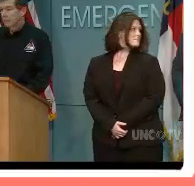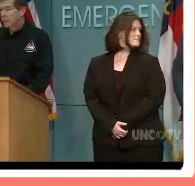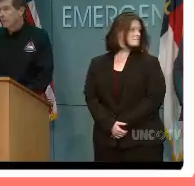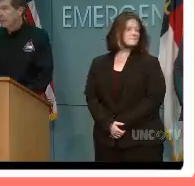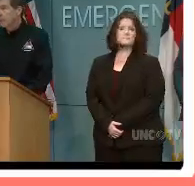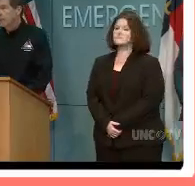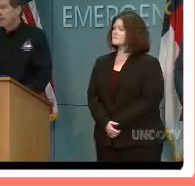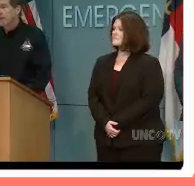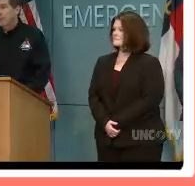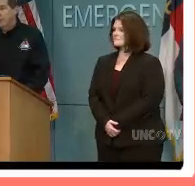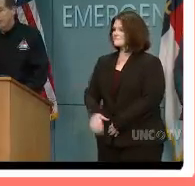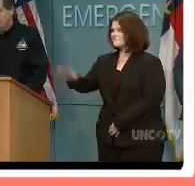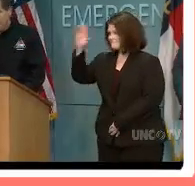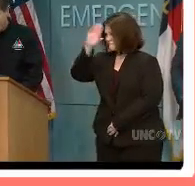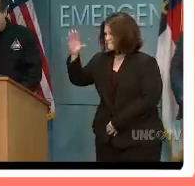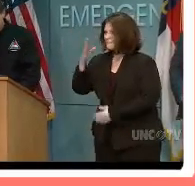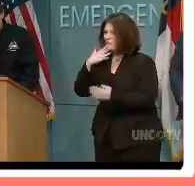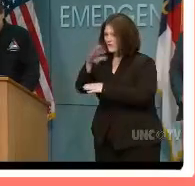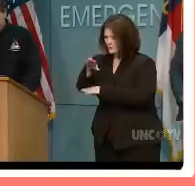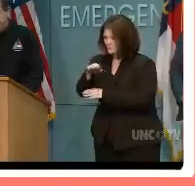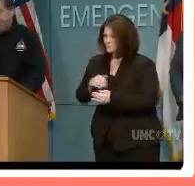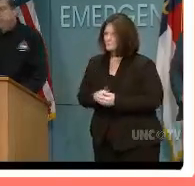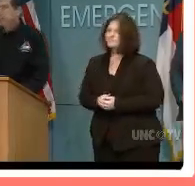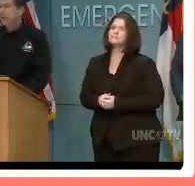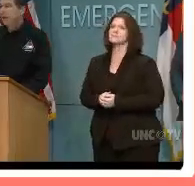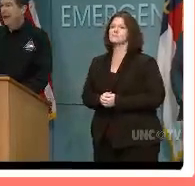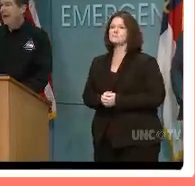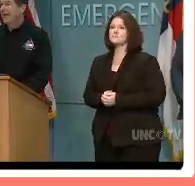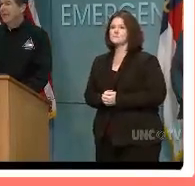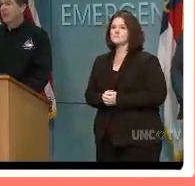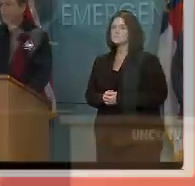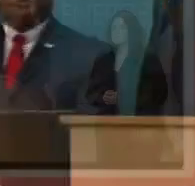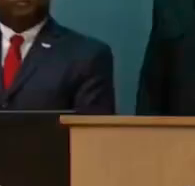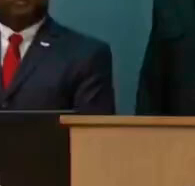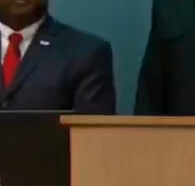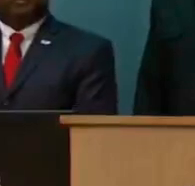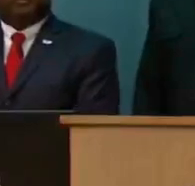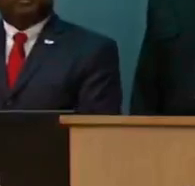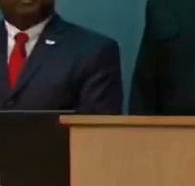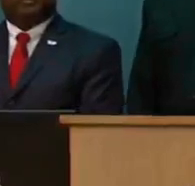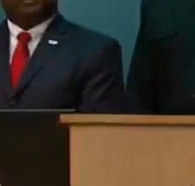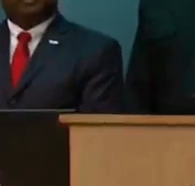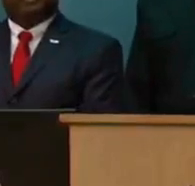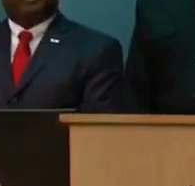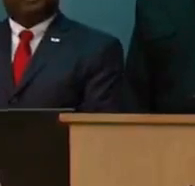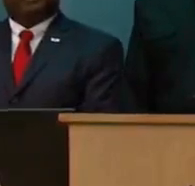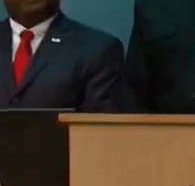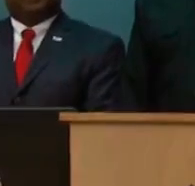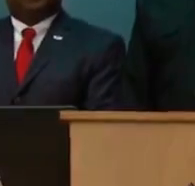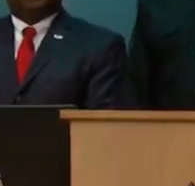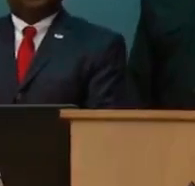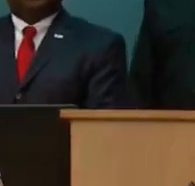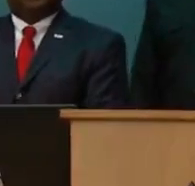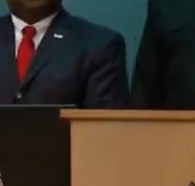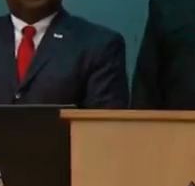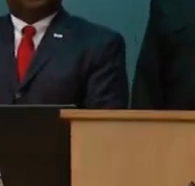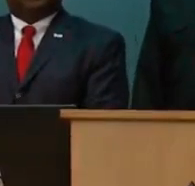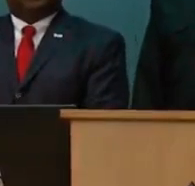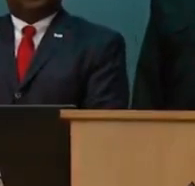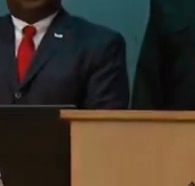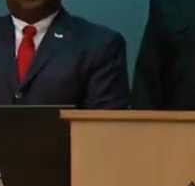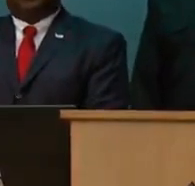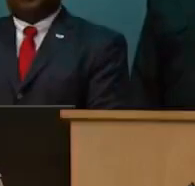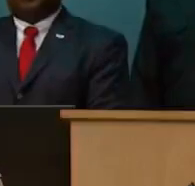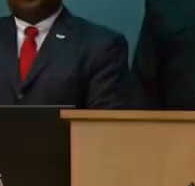because you're going to be putting yourself at risk by, let me get rid of that. I have an urgent message for everyone in North